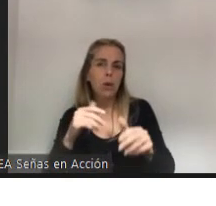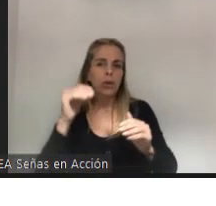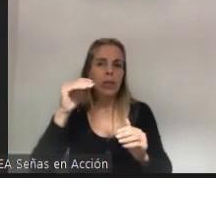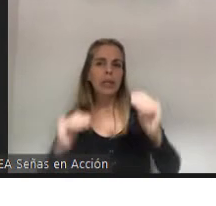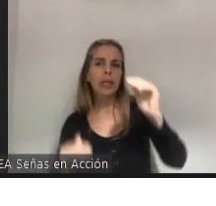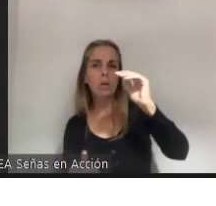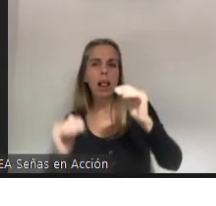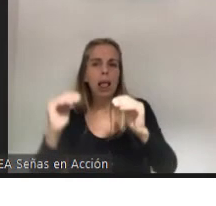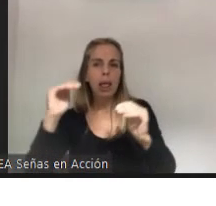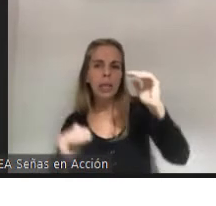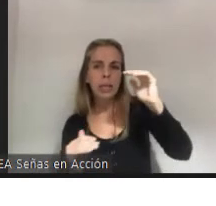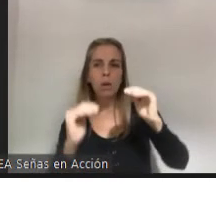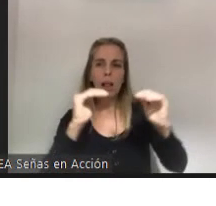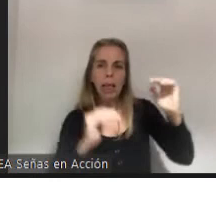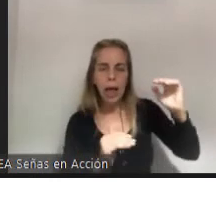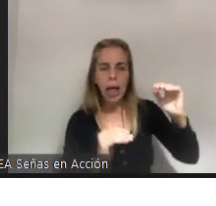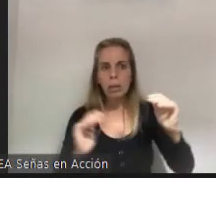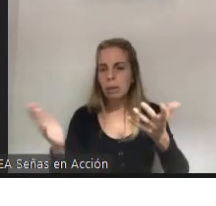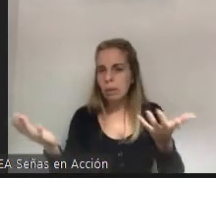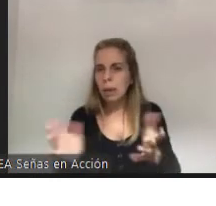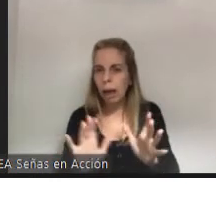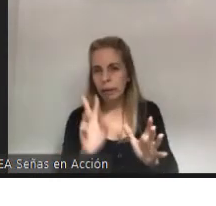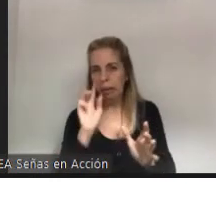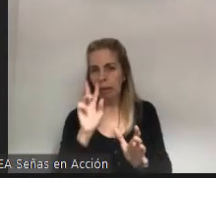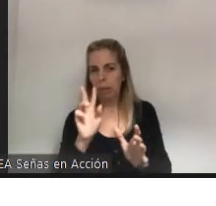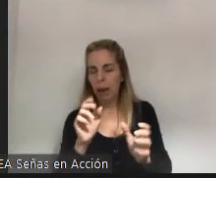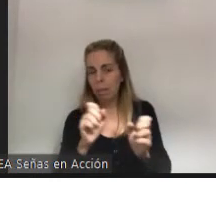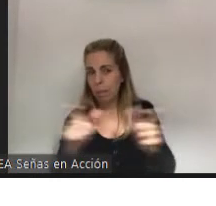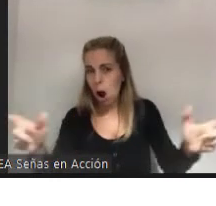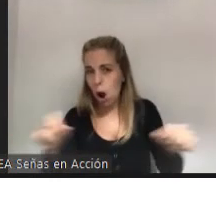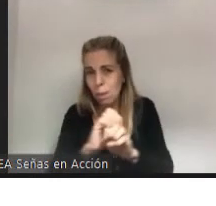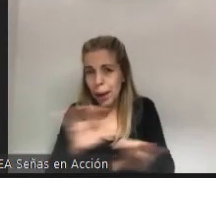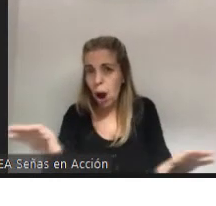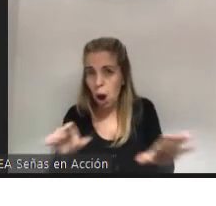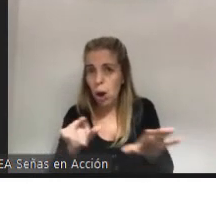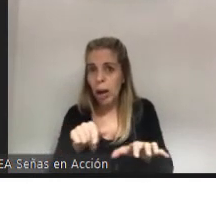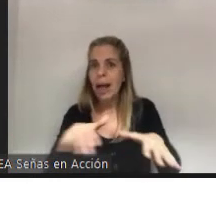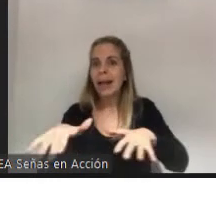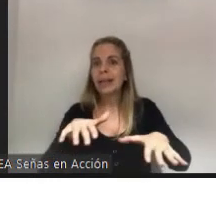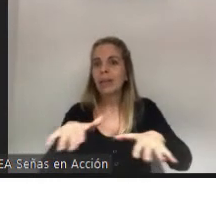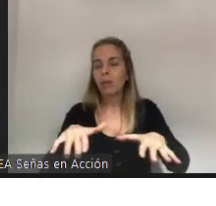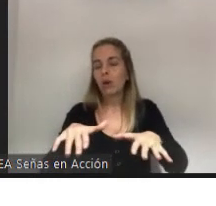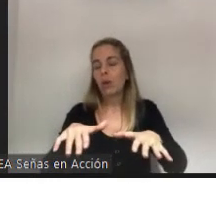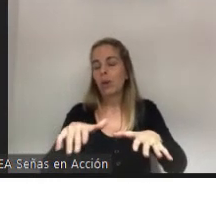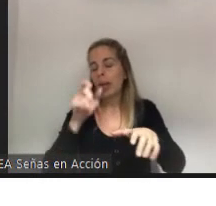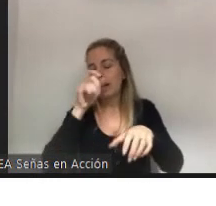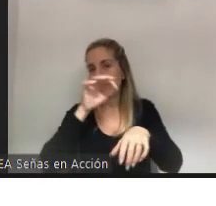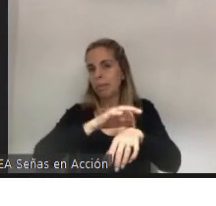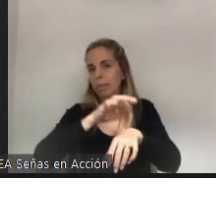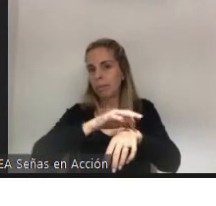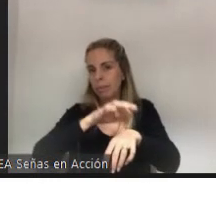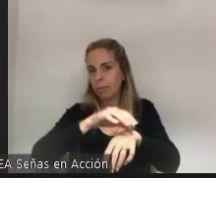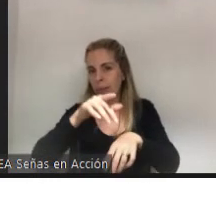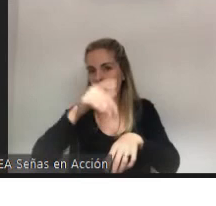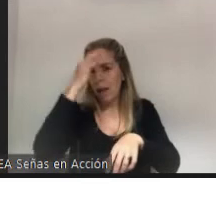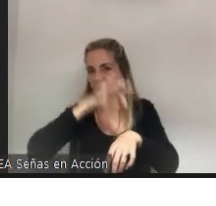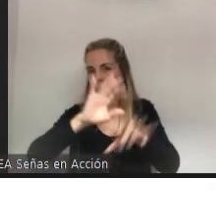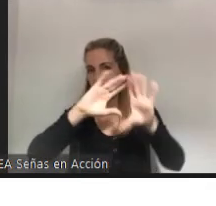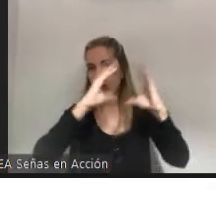All inequalities are aggravated in the context we are going